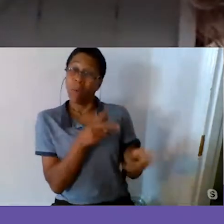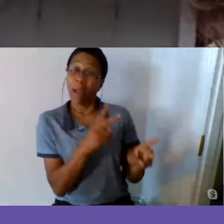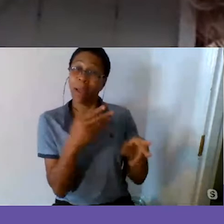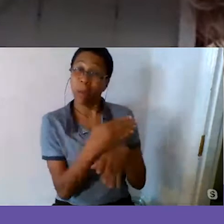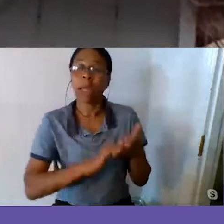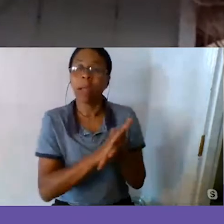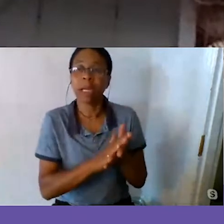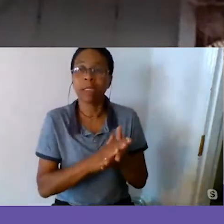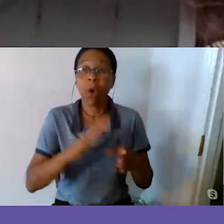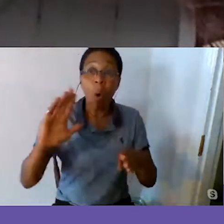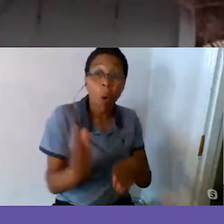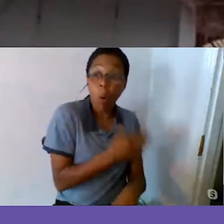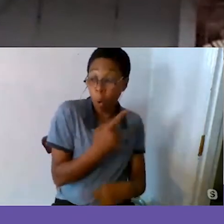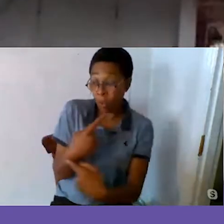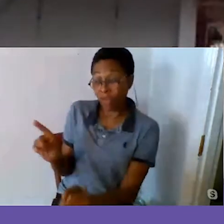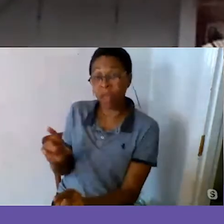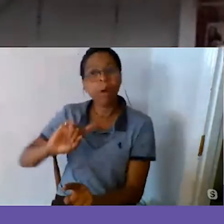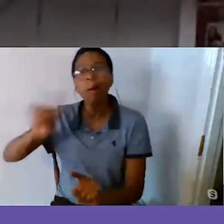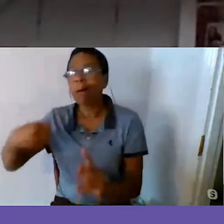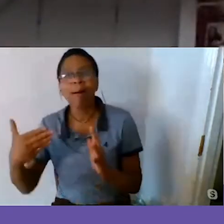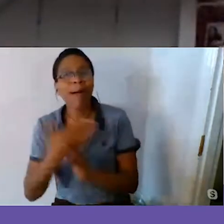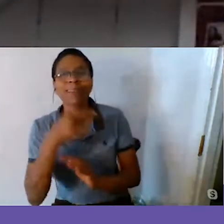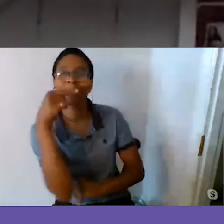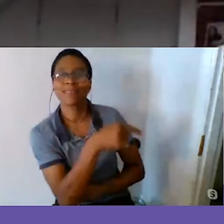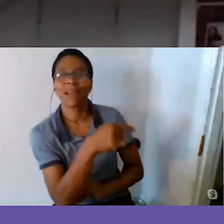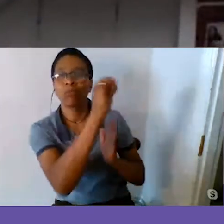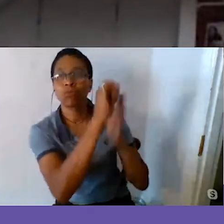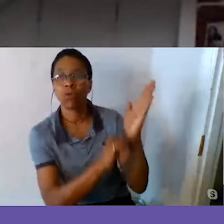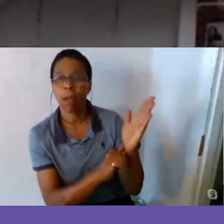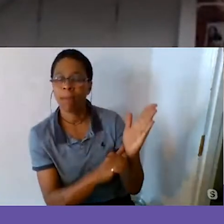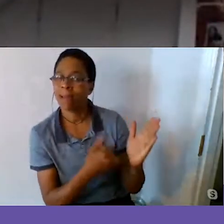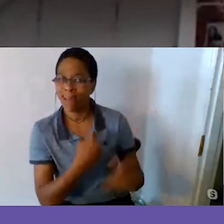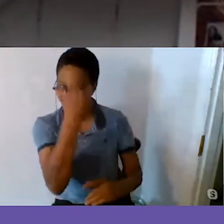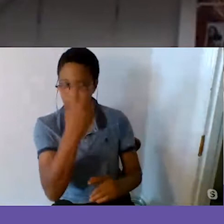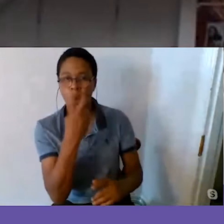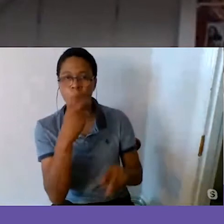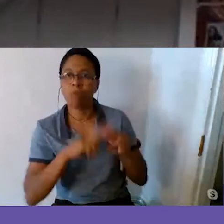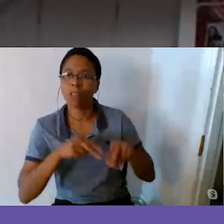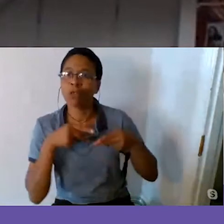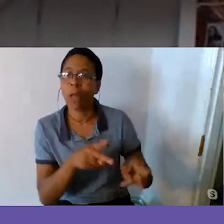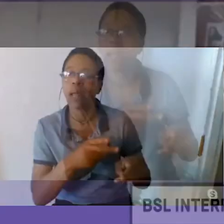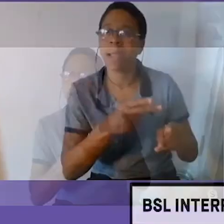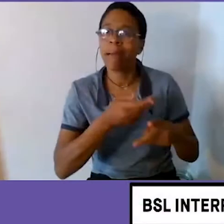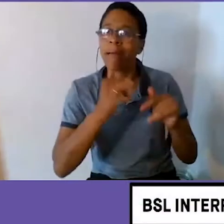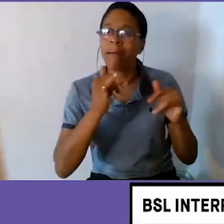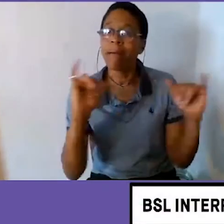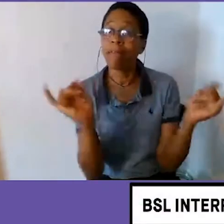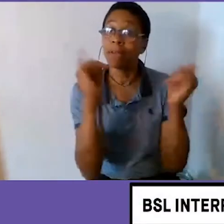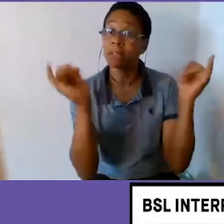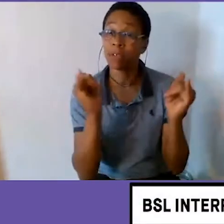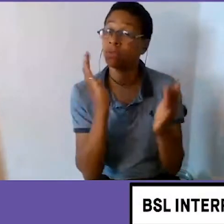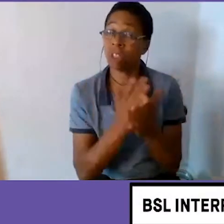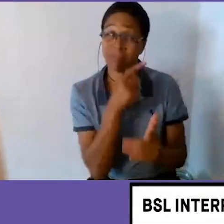trying to reassess that model in terms of like how film festivals operate, I think is really important as well. Great, thank you very